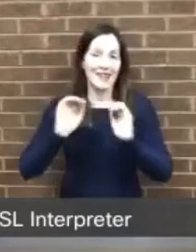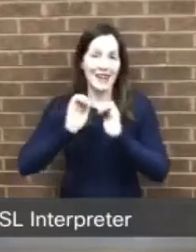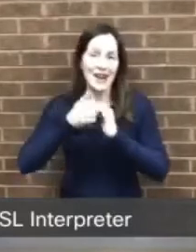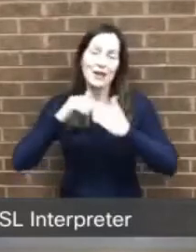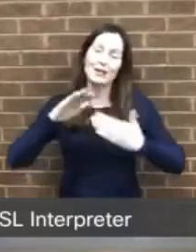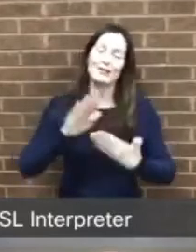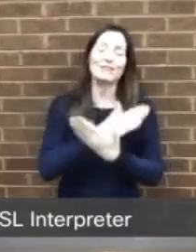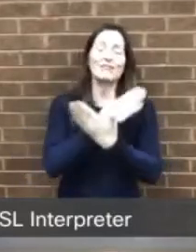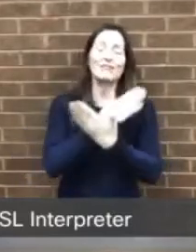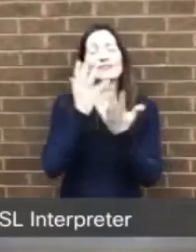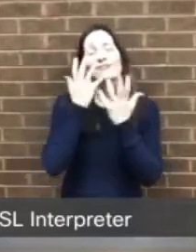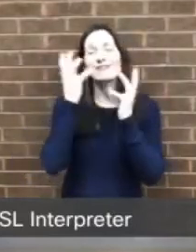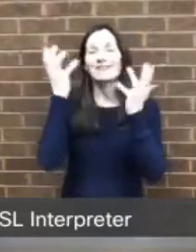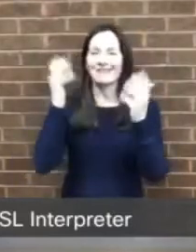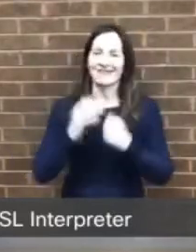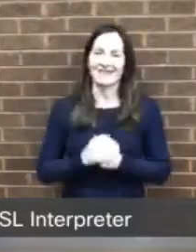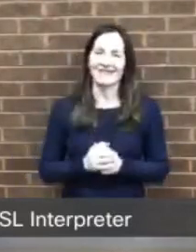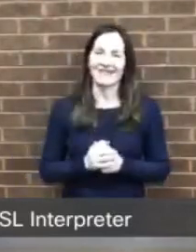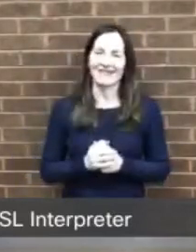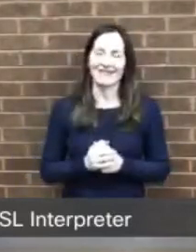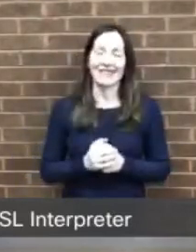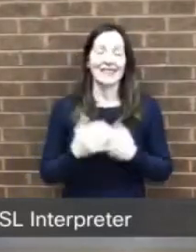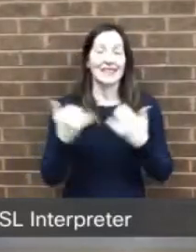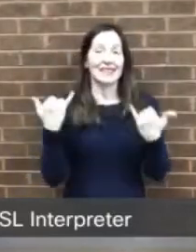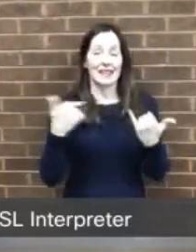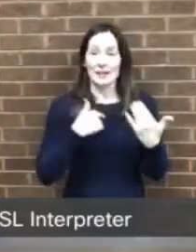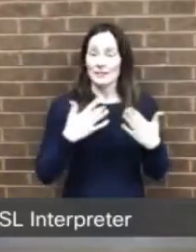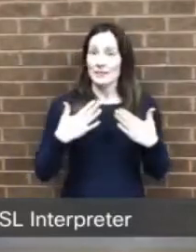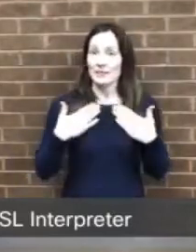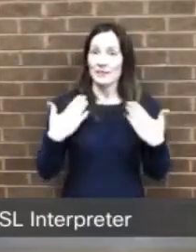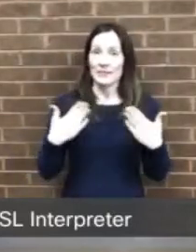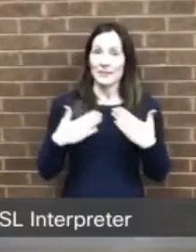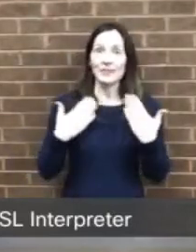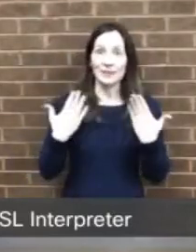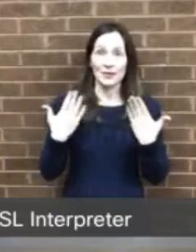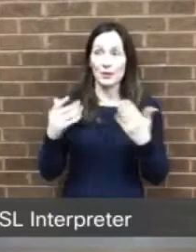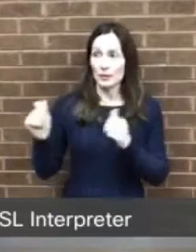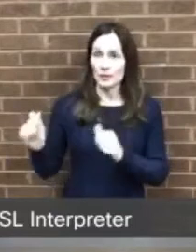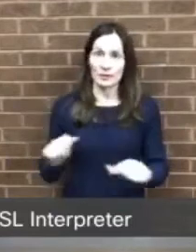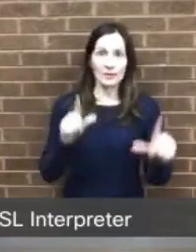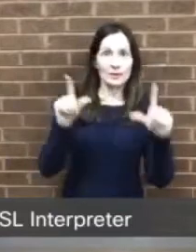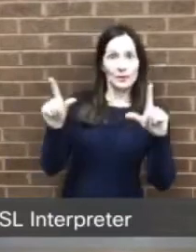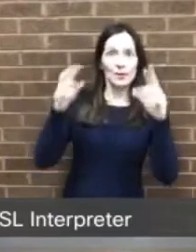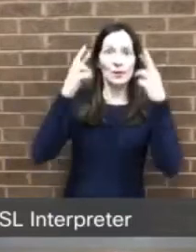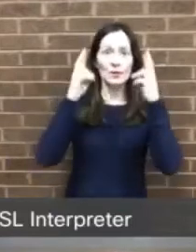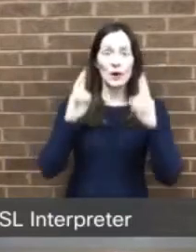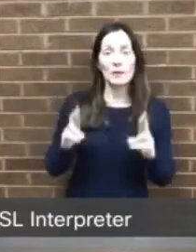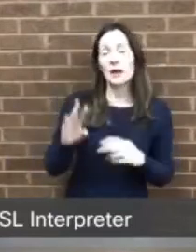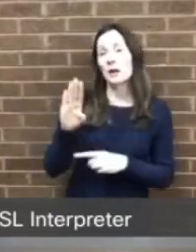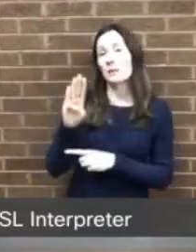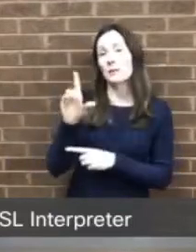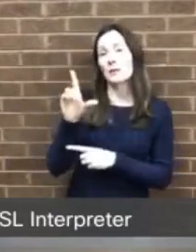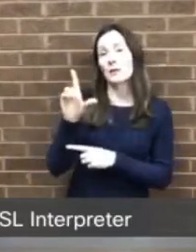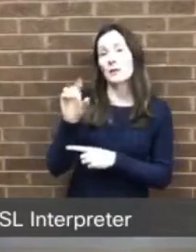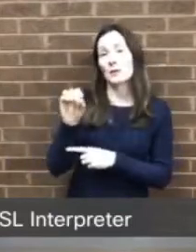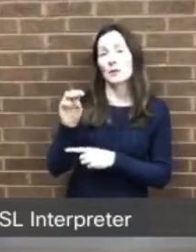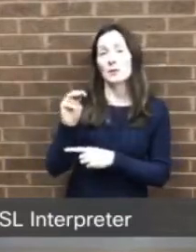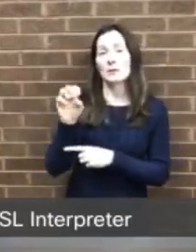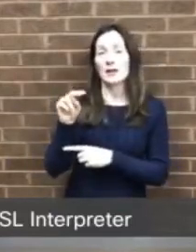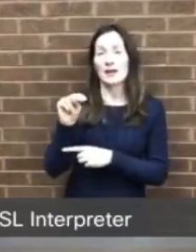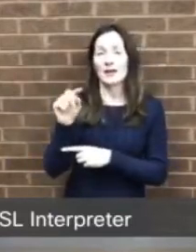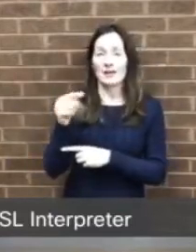my pleasure to put the screen on for Rabbi Kim Blumenthal of Beit